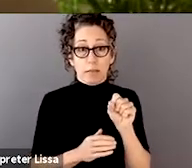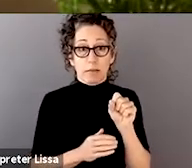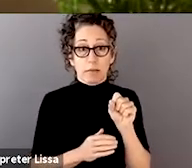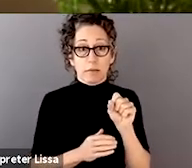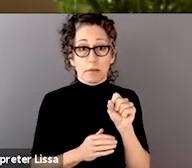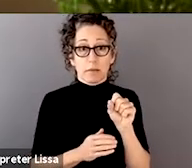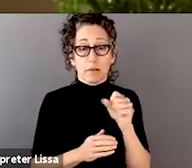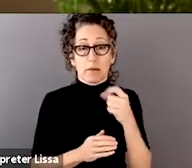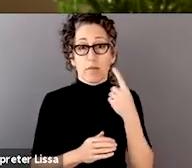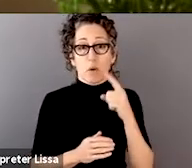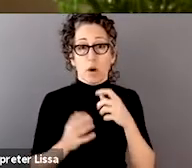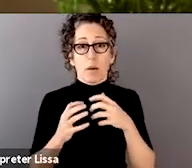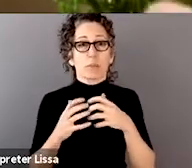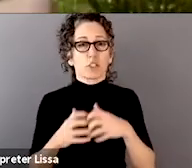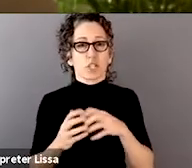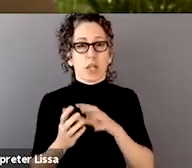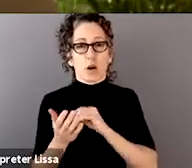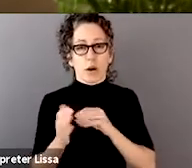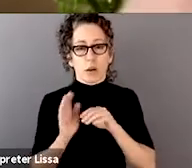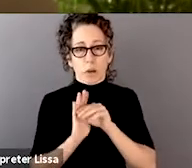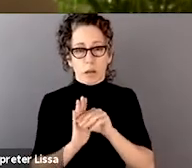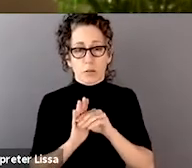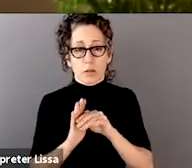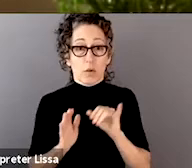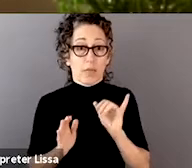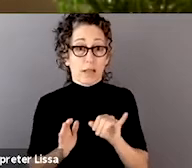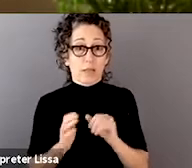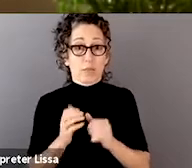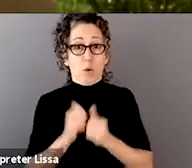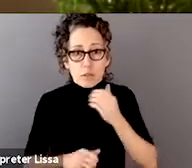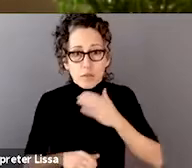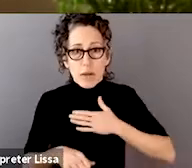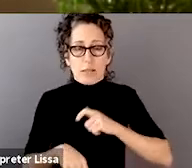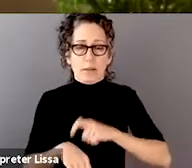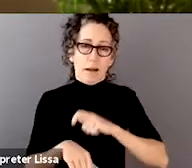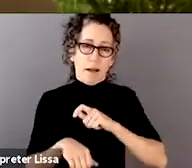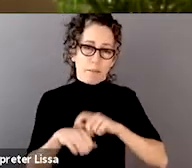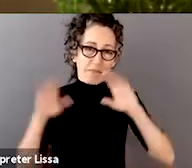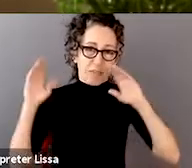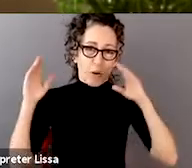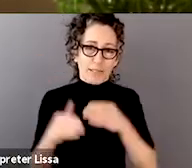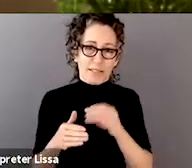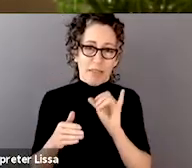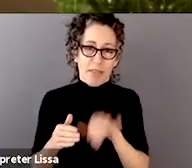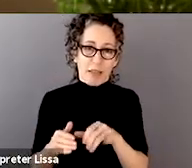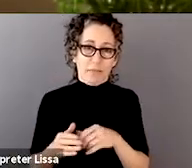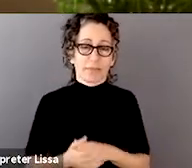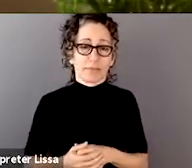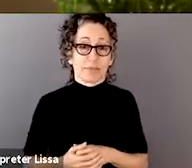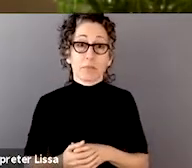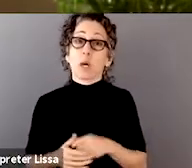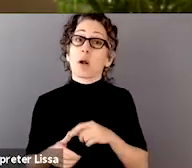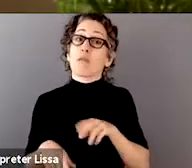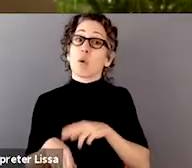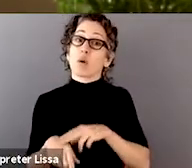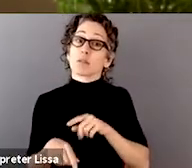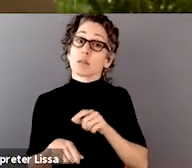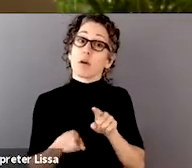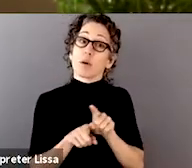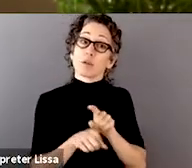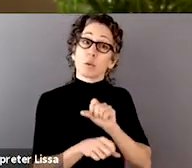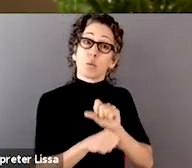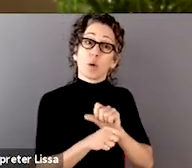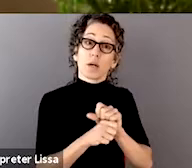machine learning models. So that's where majority of my time is spent on. Apart from this, of course, I work specifically on